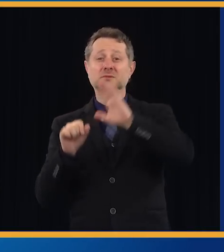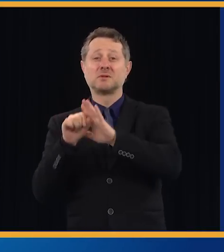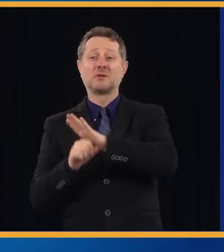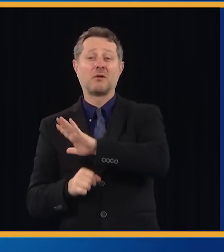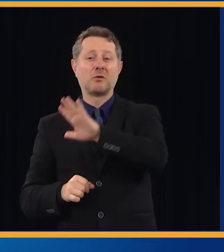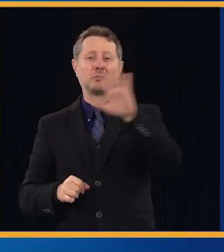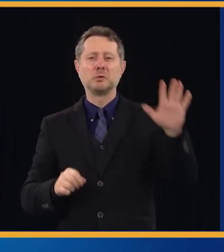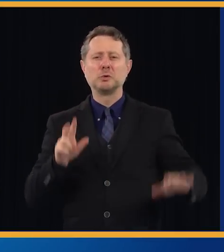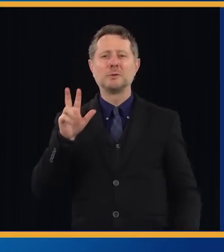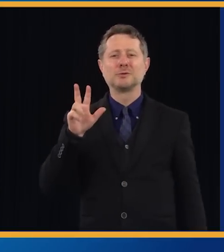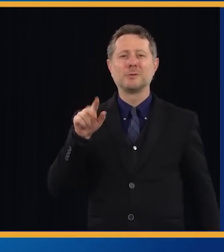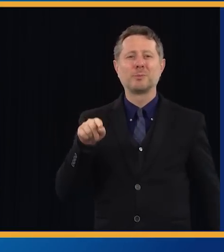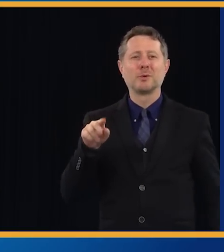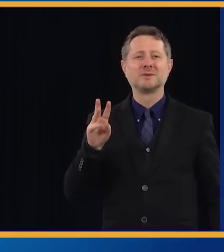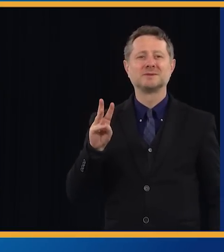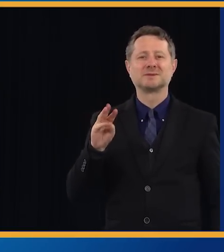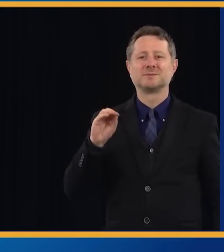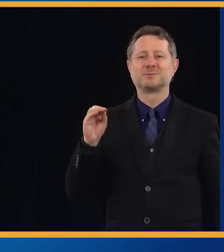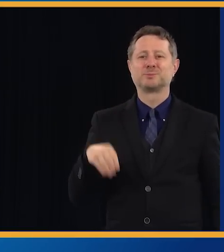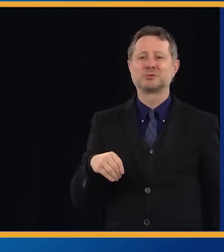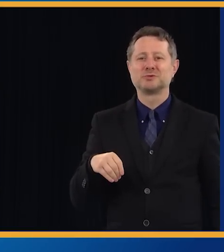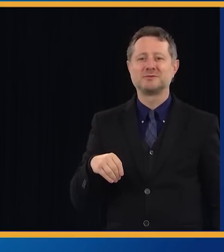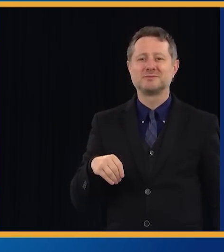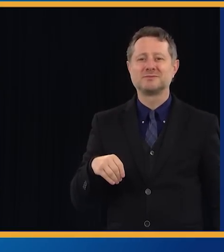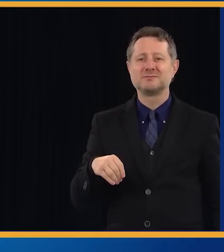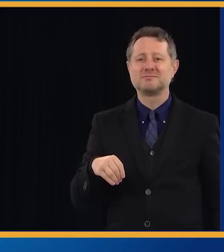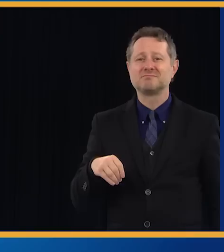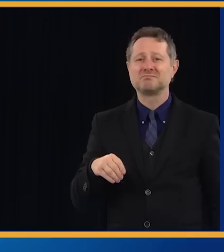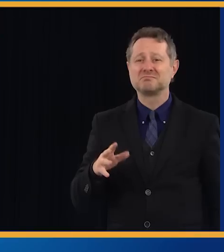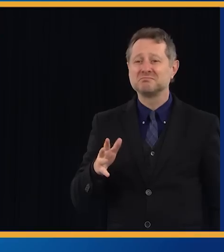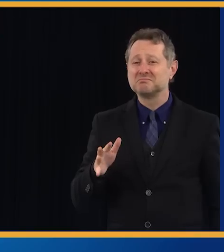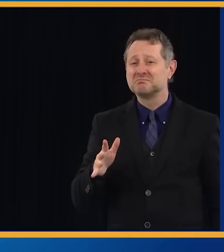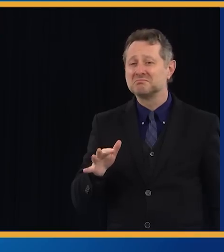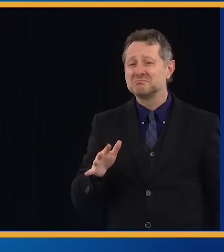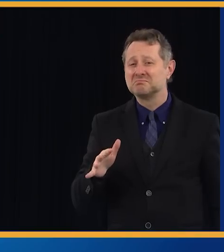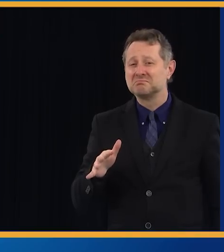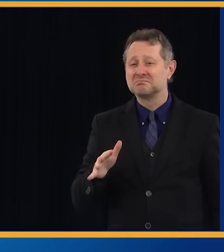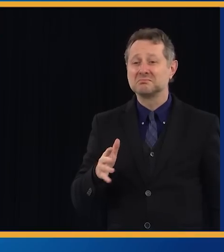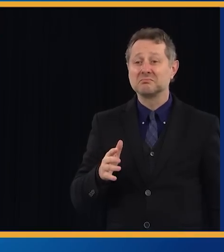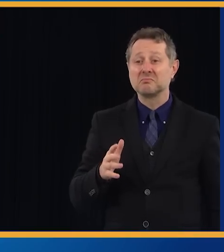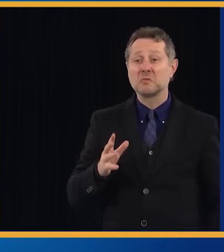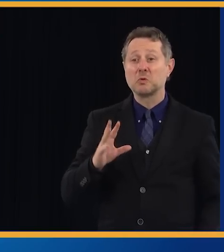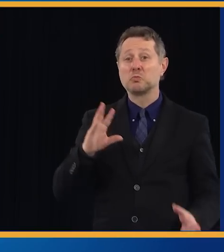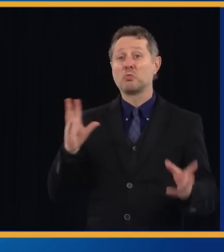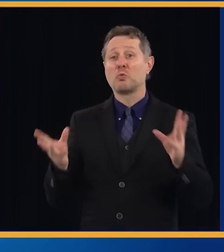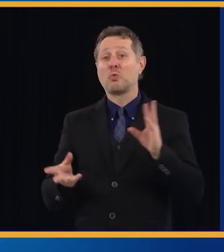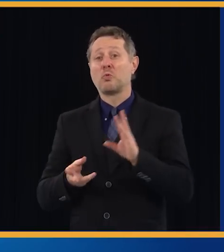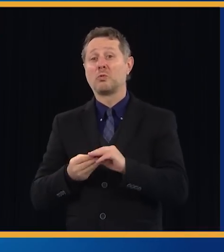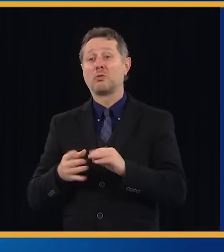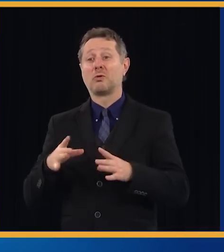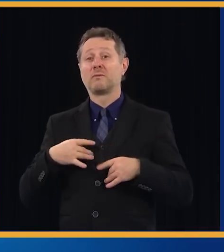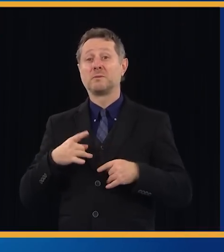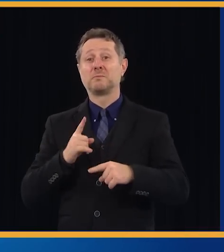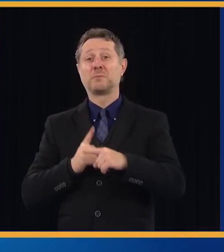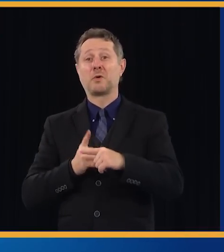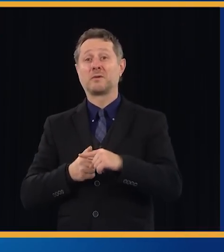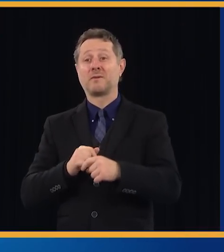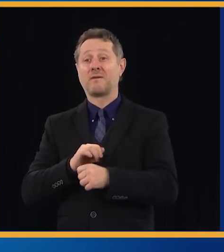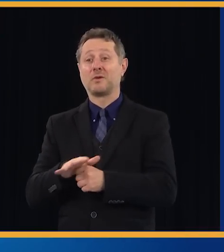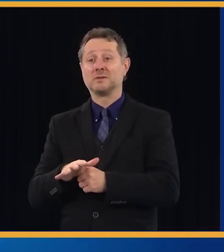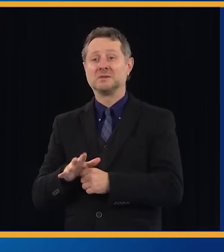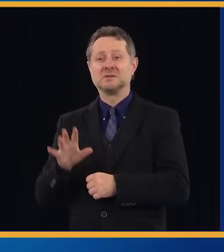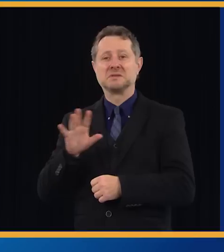3.6. It was been about 7-8% of the cases that we've had in the state.